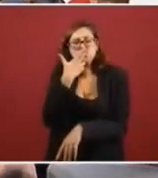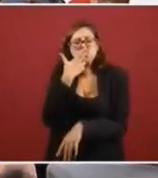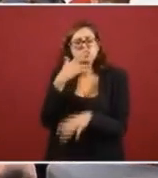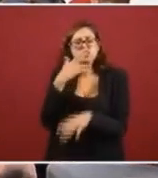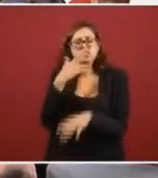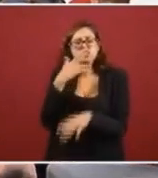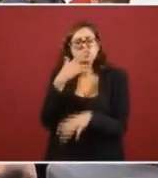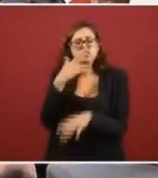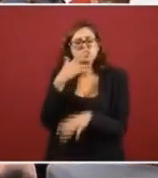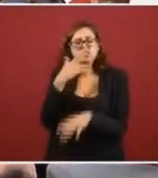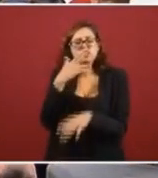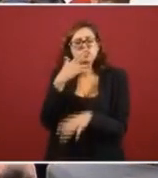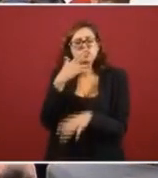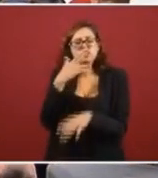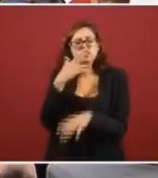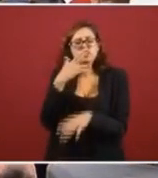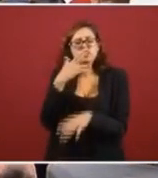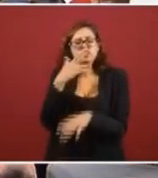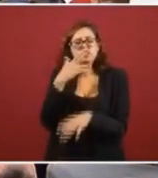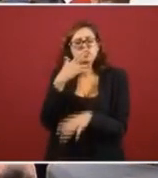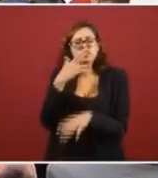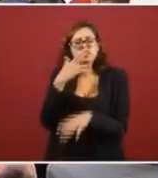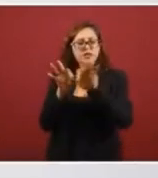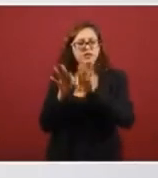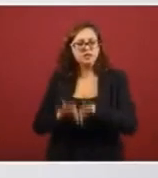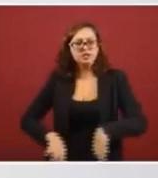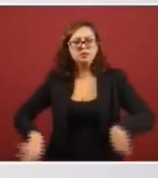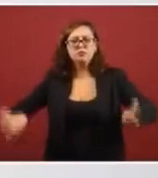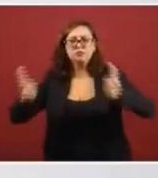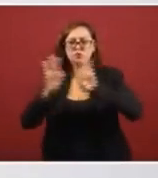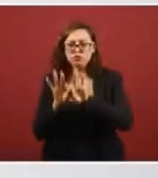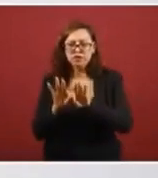of strategical importance